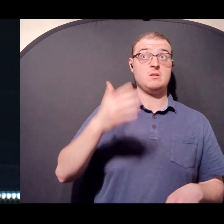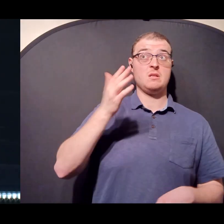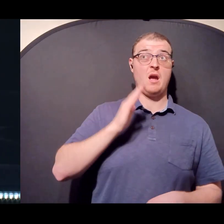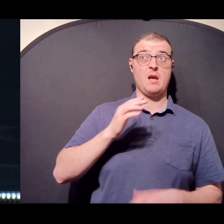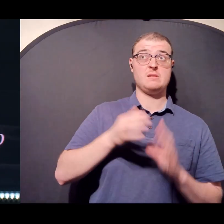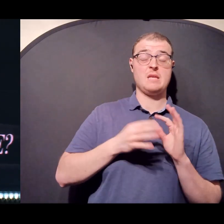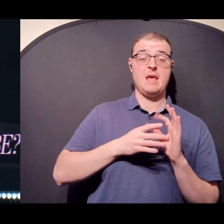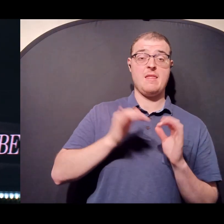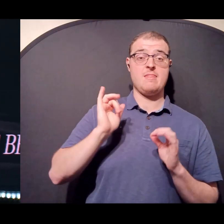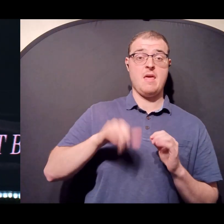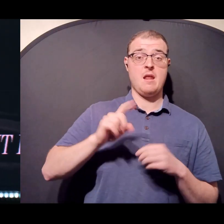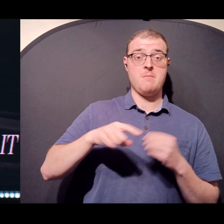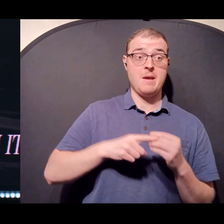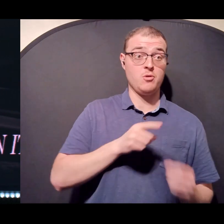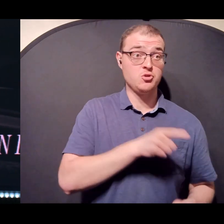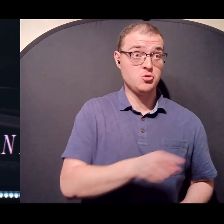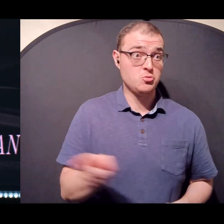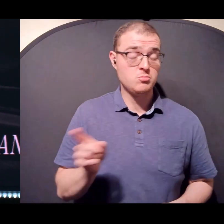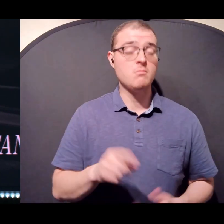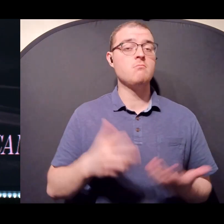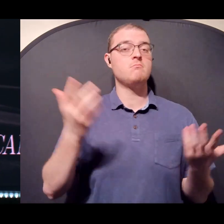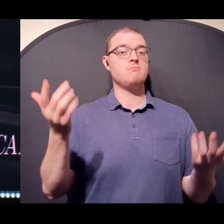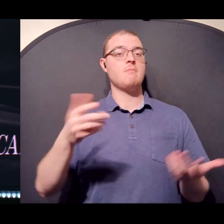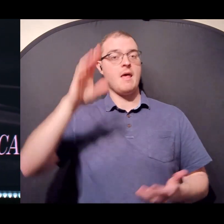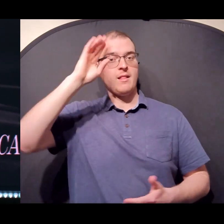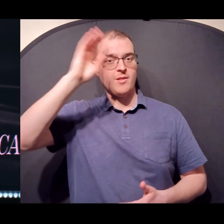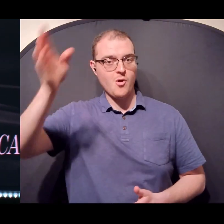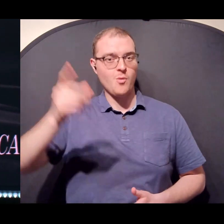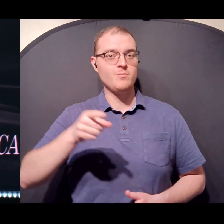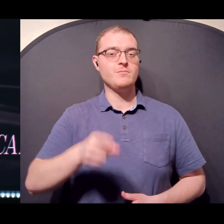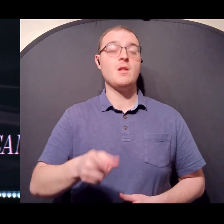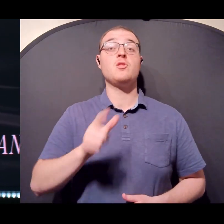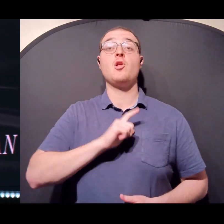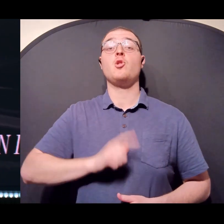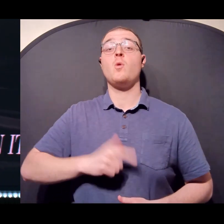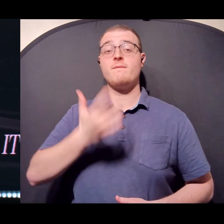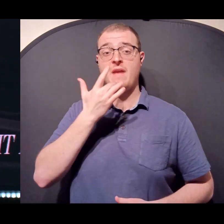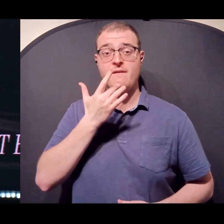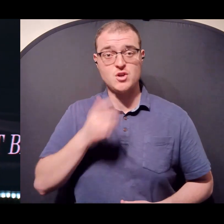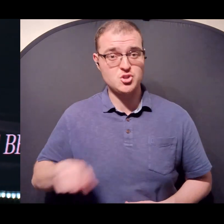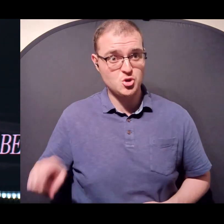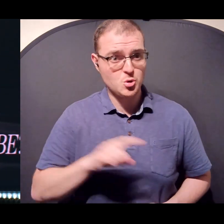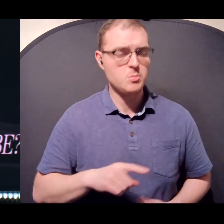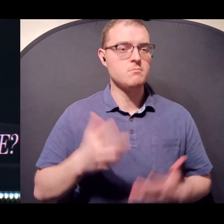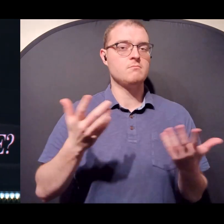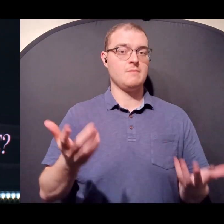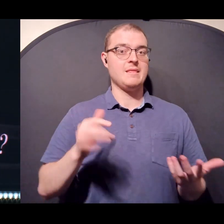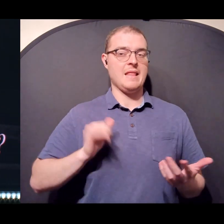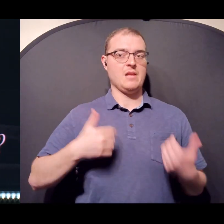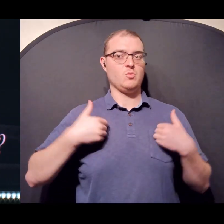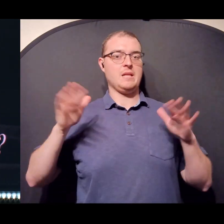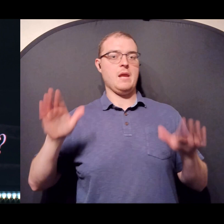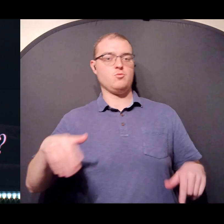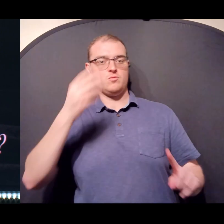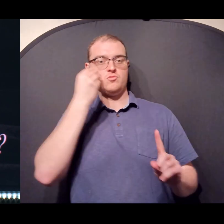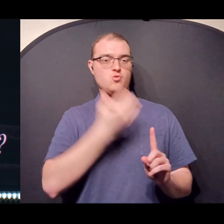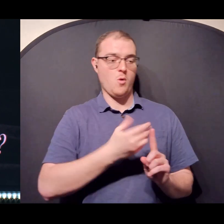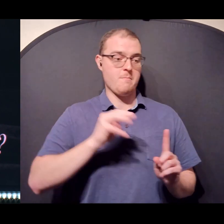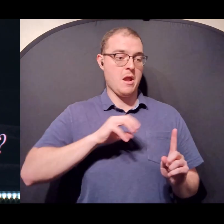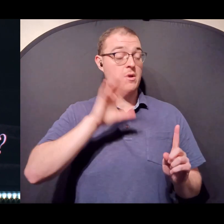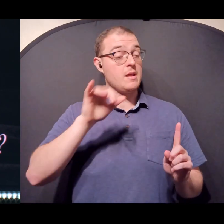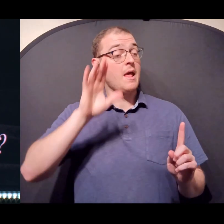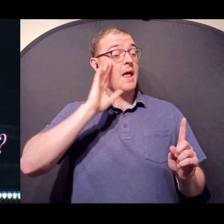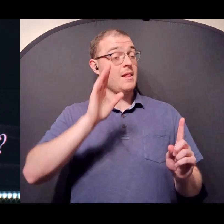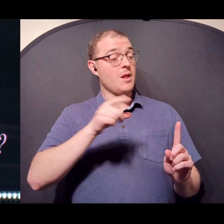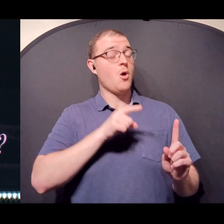the Lord say that about you? Greetings, you who are highly favored by the Lord. That's what he says about Mary. The angel went to her and said, greetings, you who are